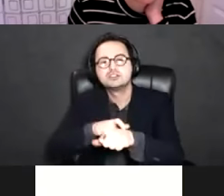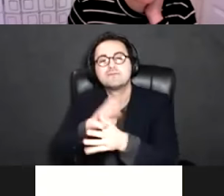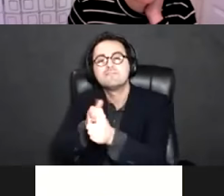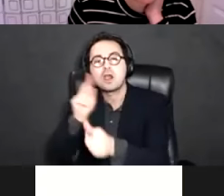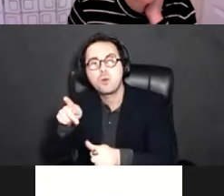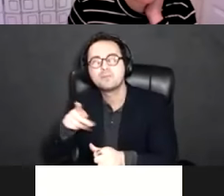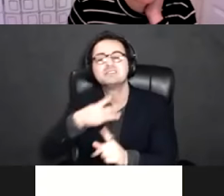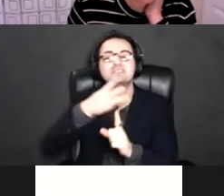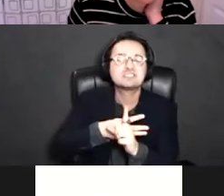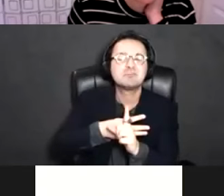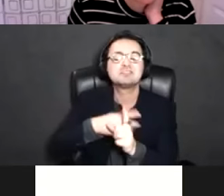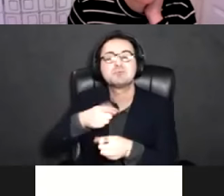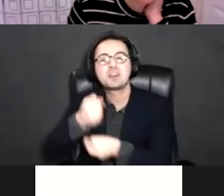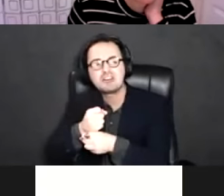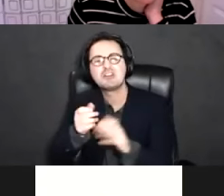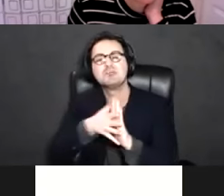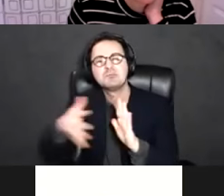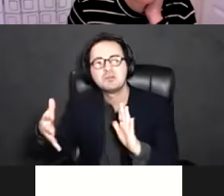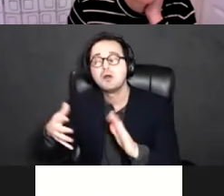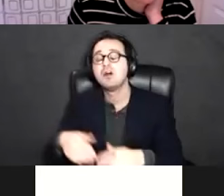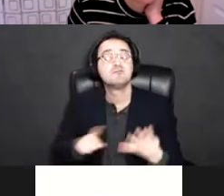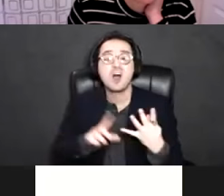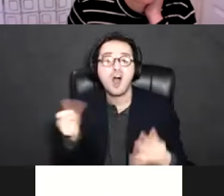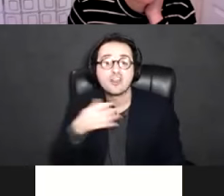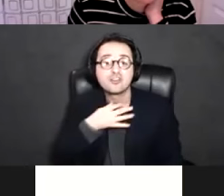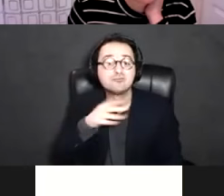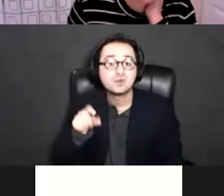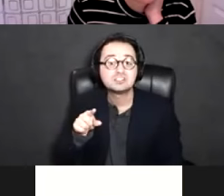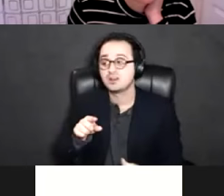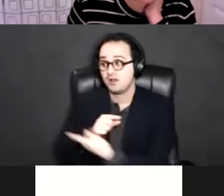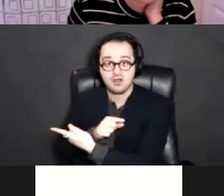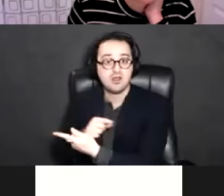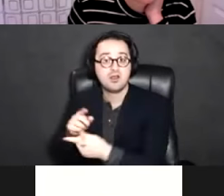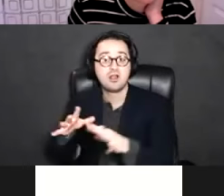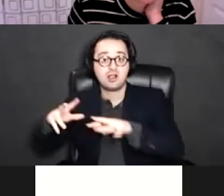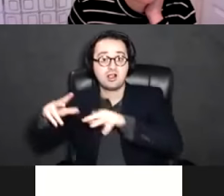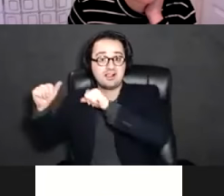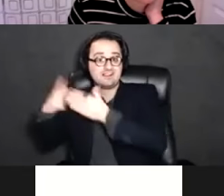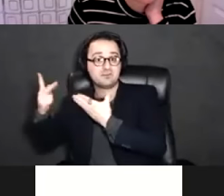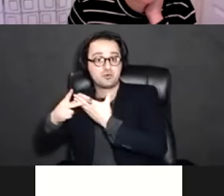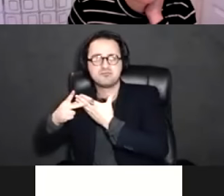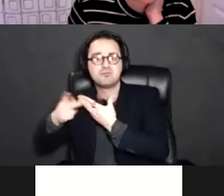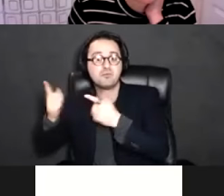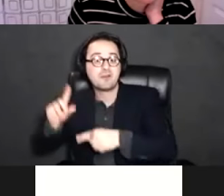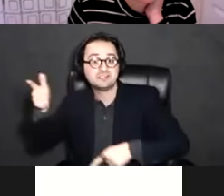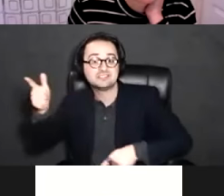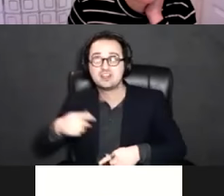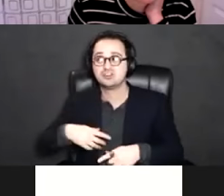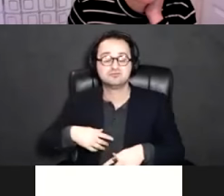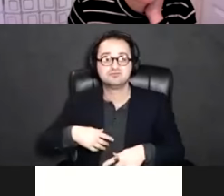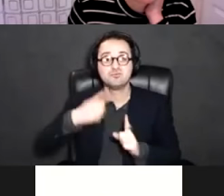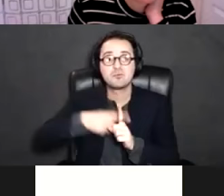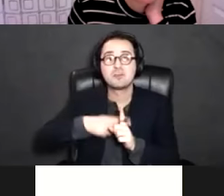The other thing you could have asked is like, well, what happens a month after they exit the intervention program? Do their reading skills keep growing? Does it go